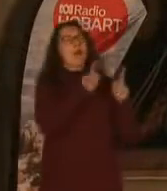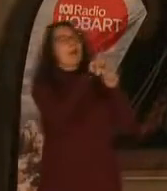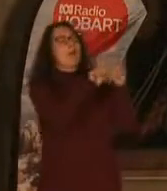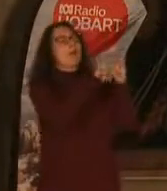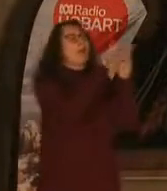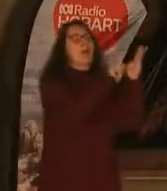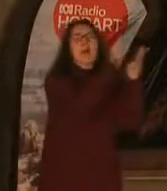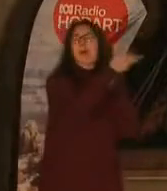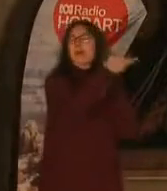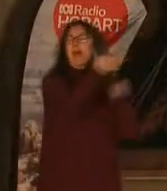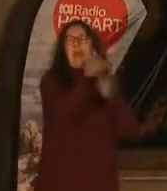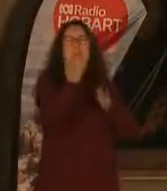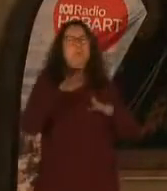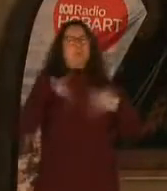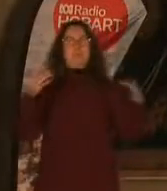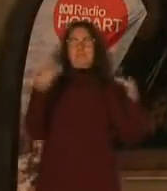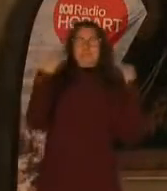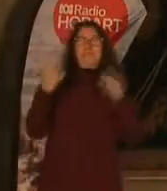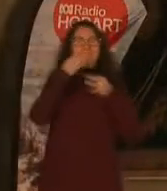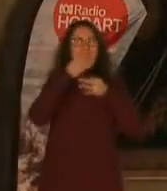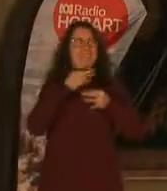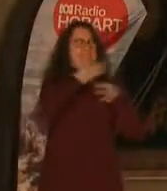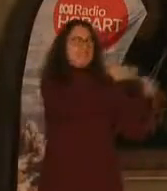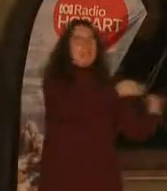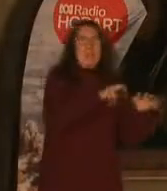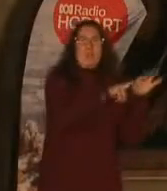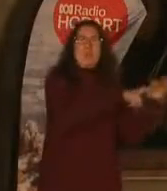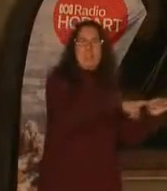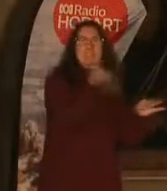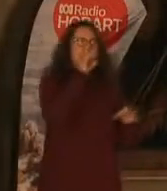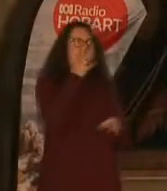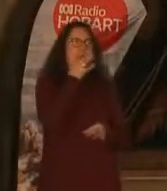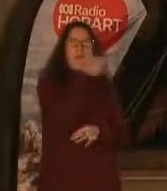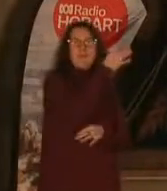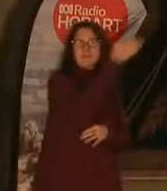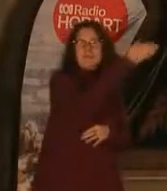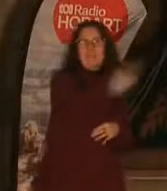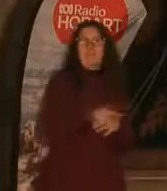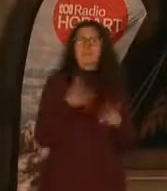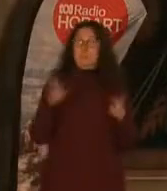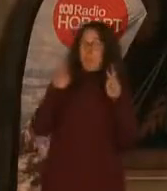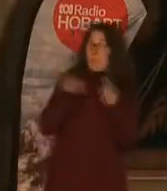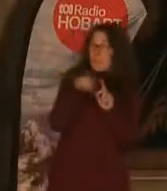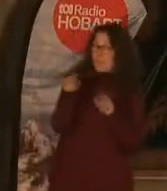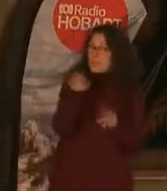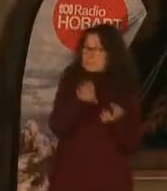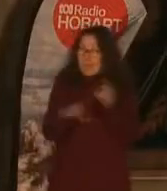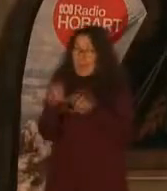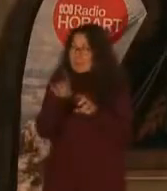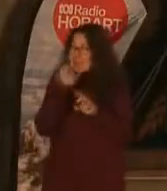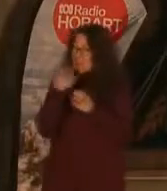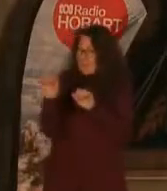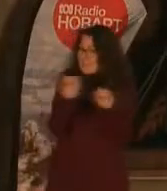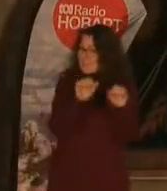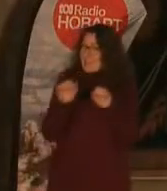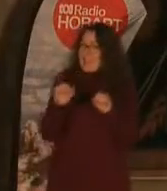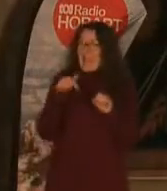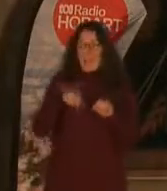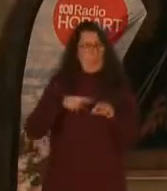questions that maybe you didn't want to put out over the floor. I hope what you heard tonight, if you're a scientist, is like enormously confronting